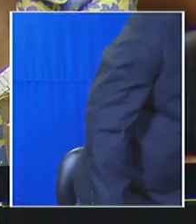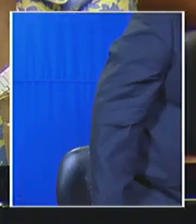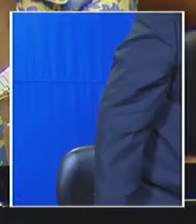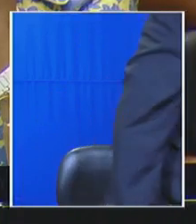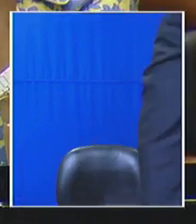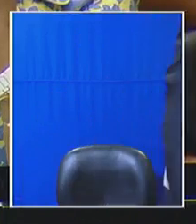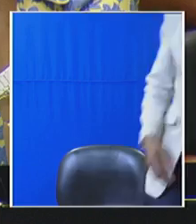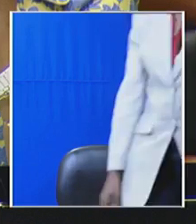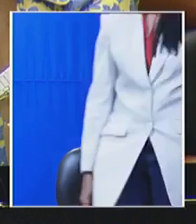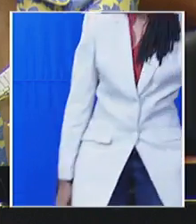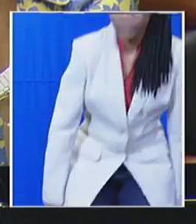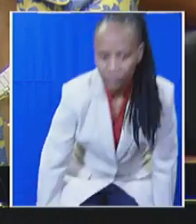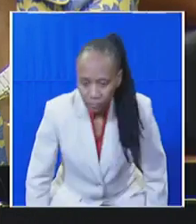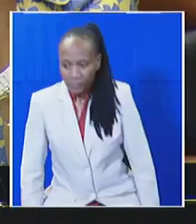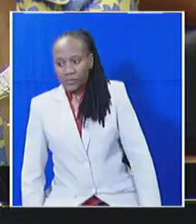Ndlozi.